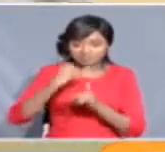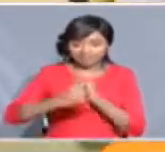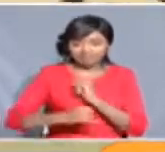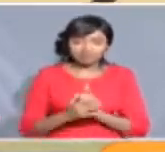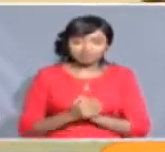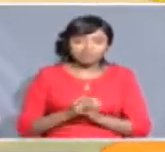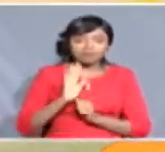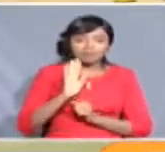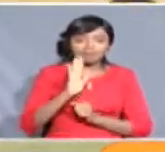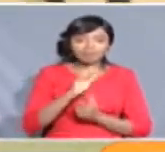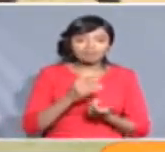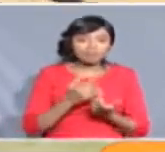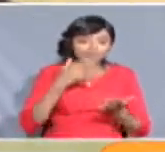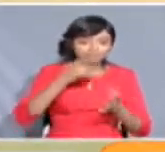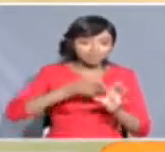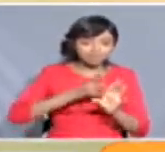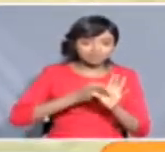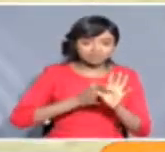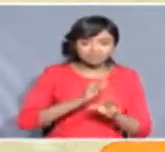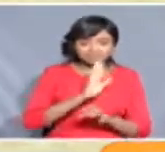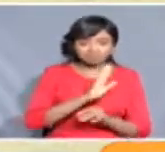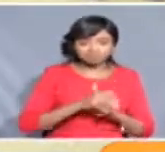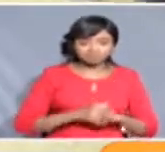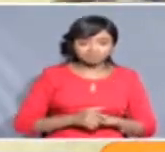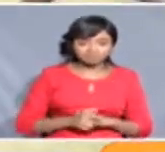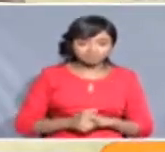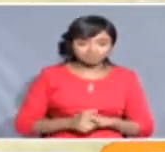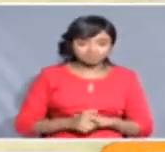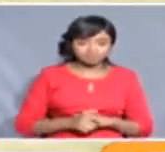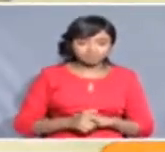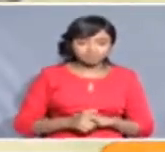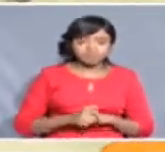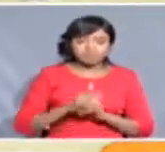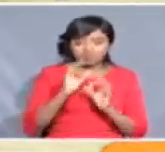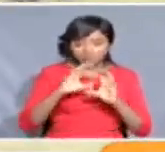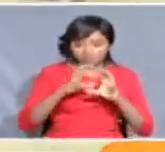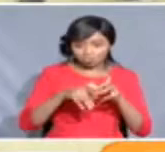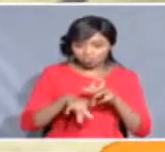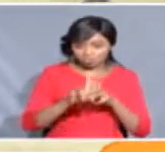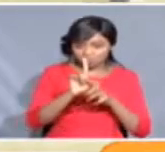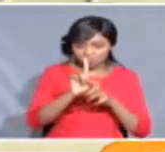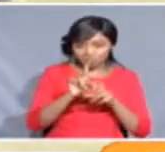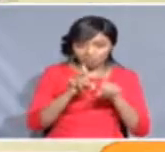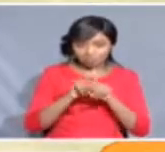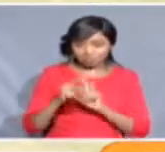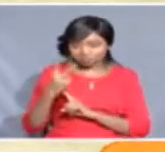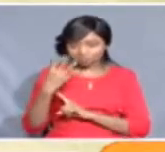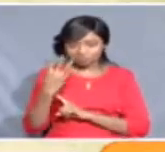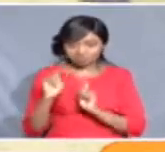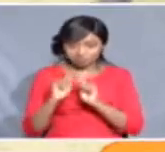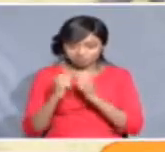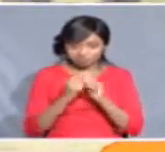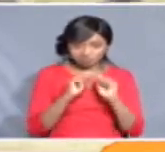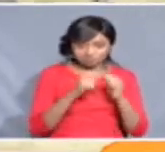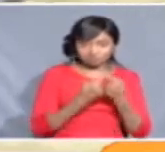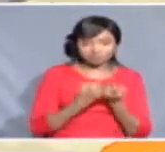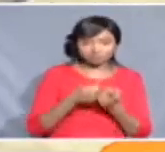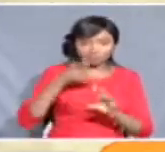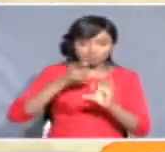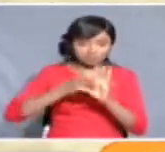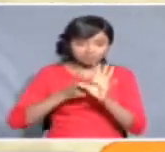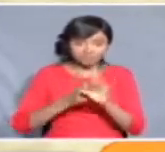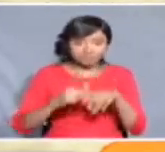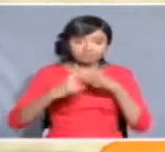feature 40 teams over a period of 3 days, 16 teams competing in Division 1, with 24 teams taking part in Division 2. The Kakamega 7s